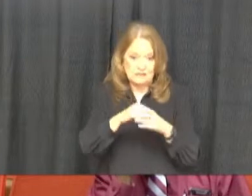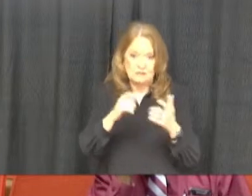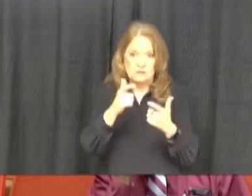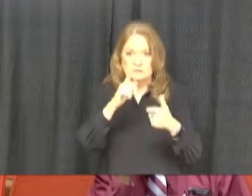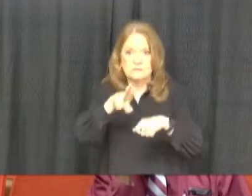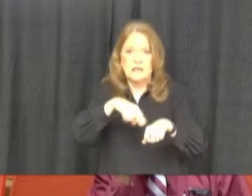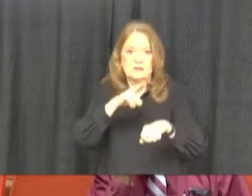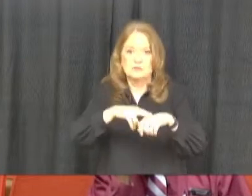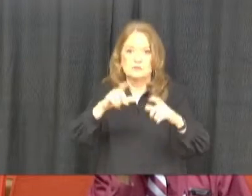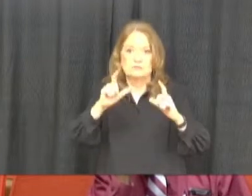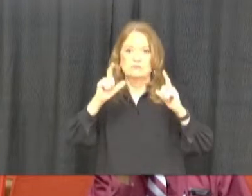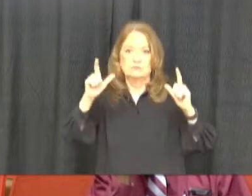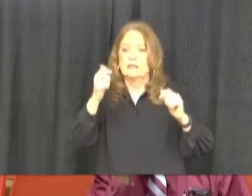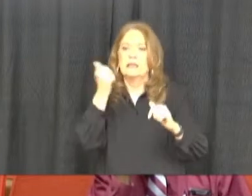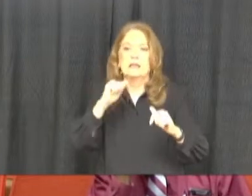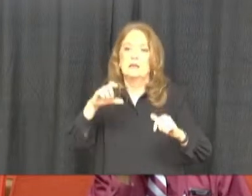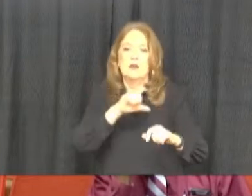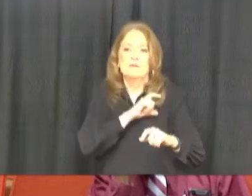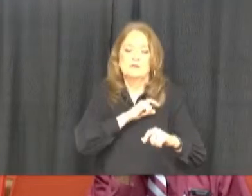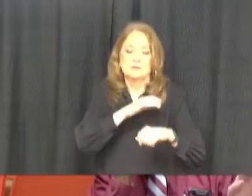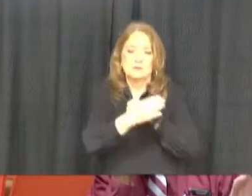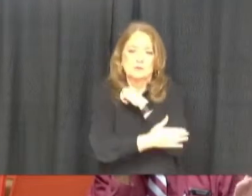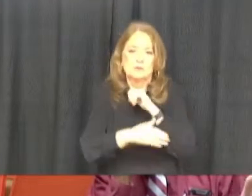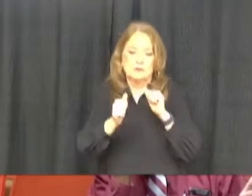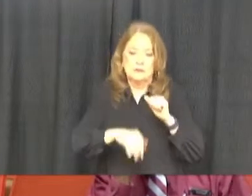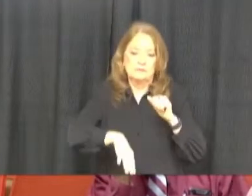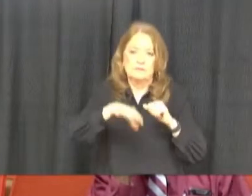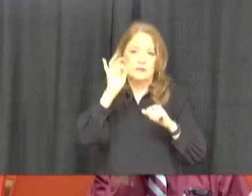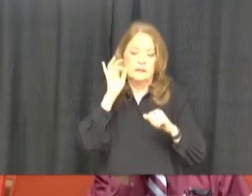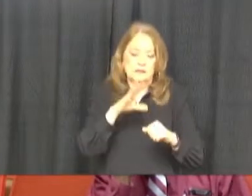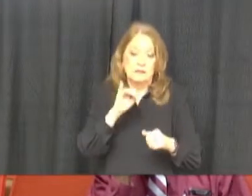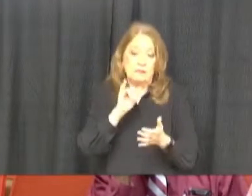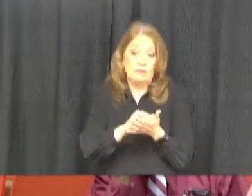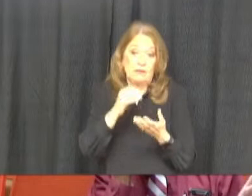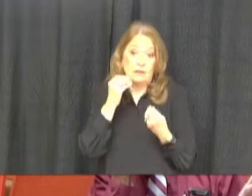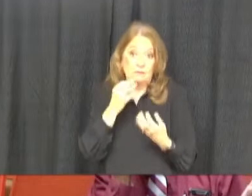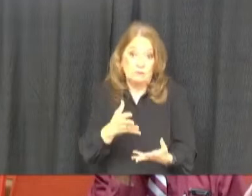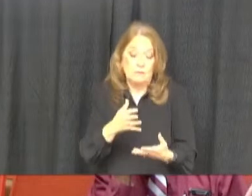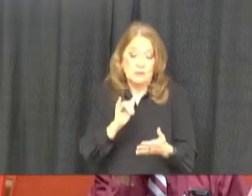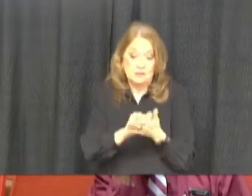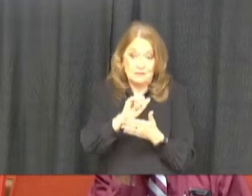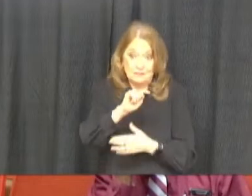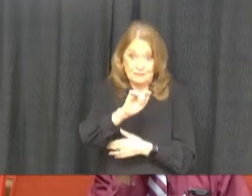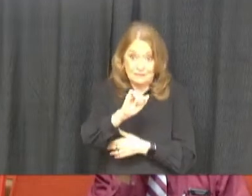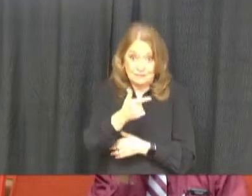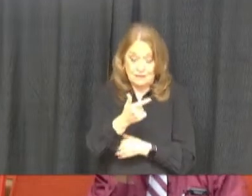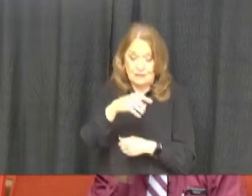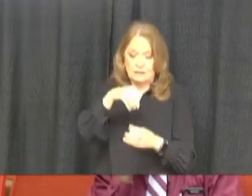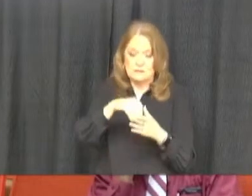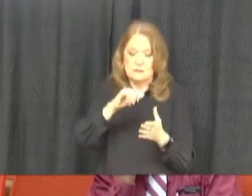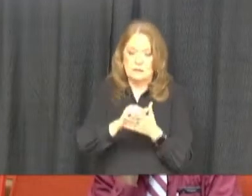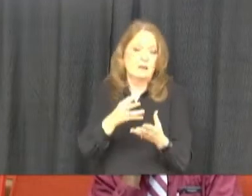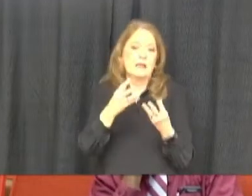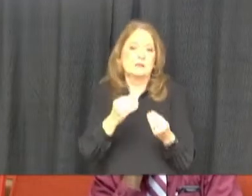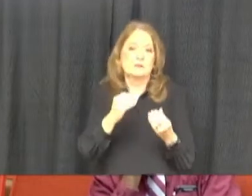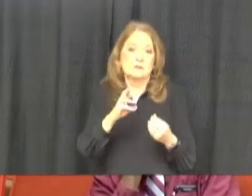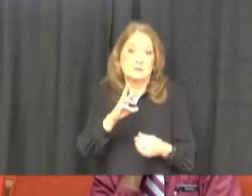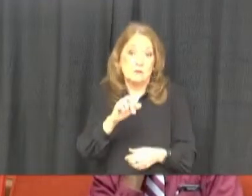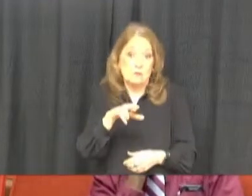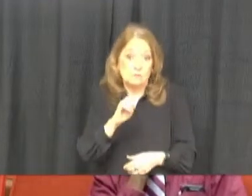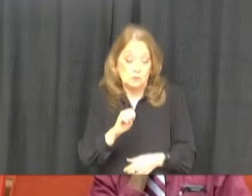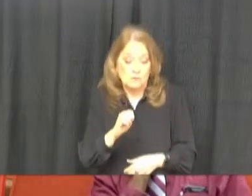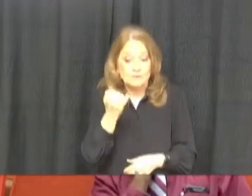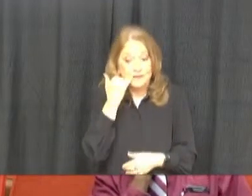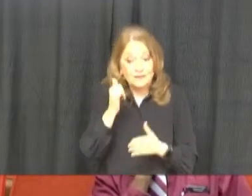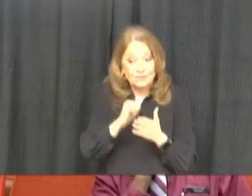any officer can query. And that information, the tag, is in that software. If that